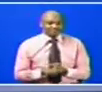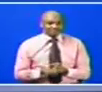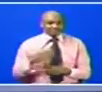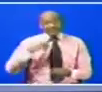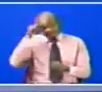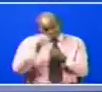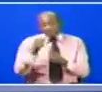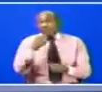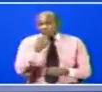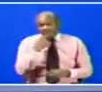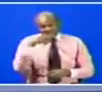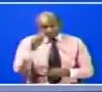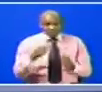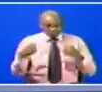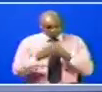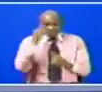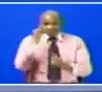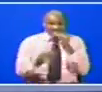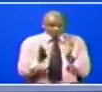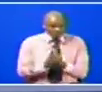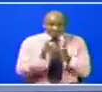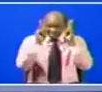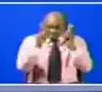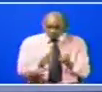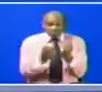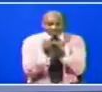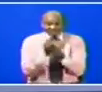Remember, Gor Mahia will play its last match in Kisumu on